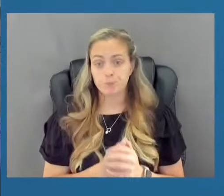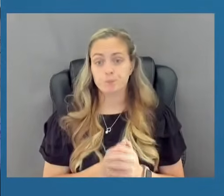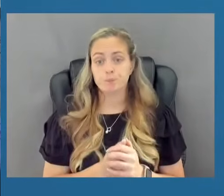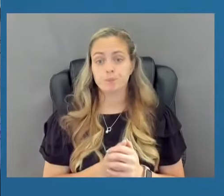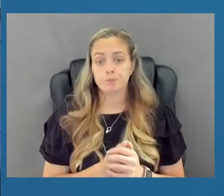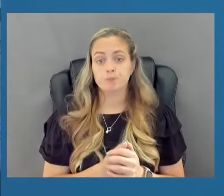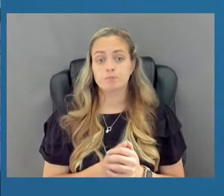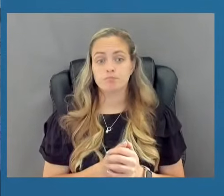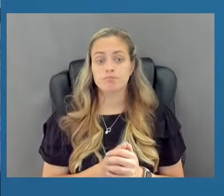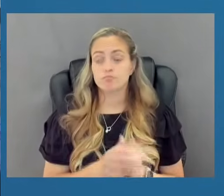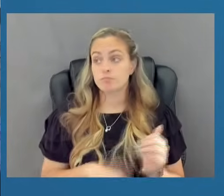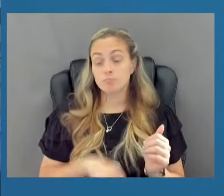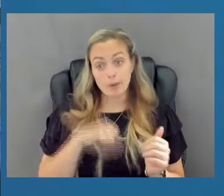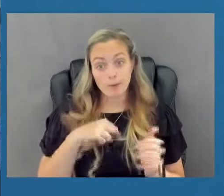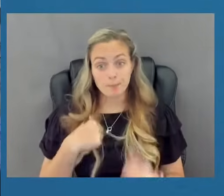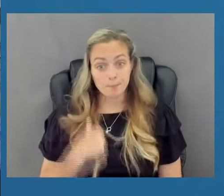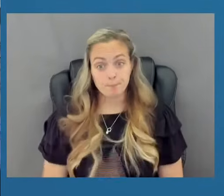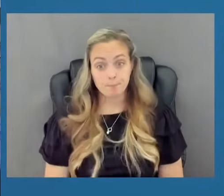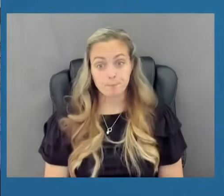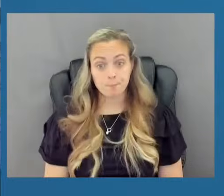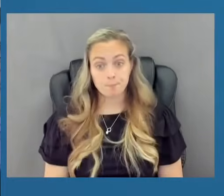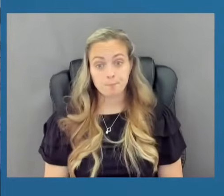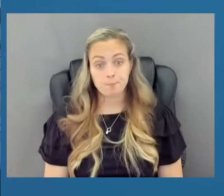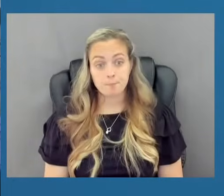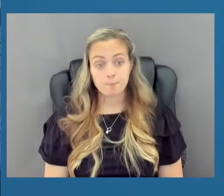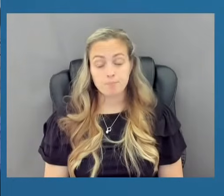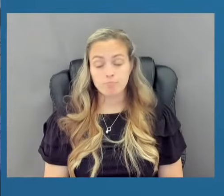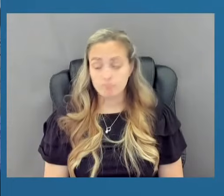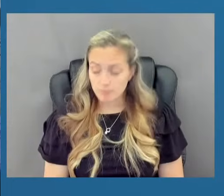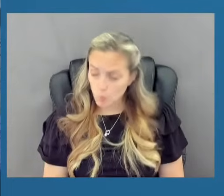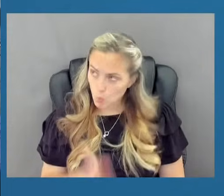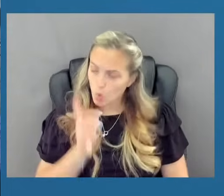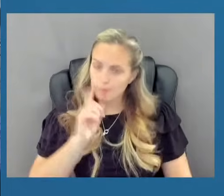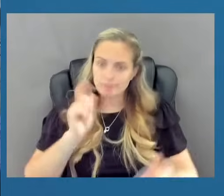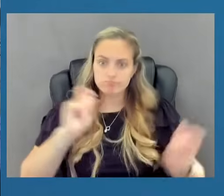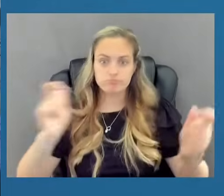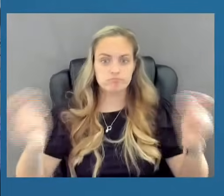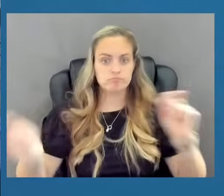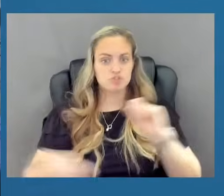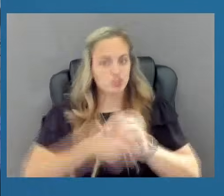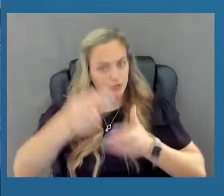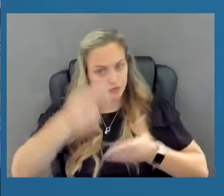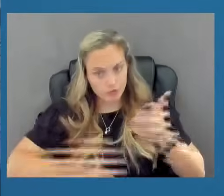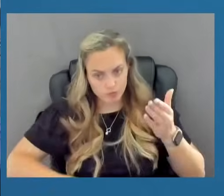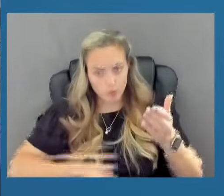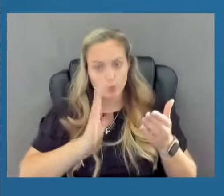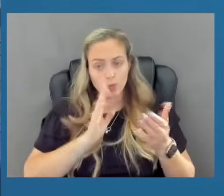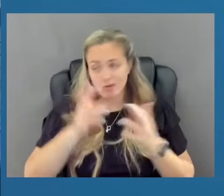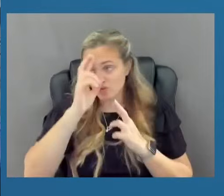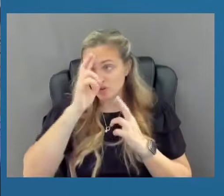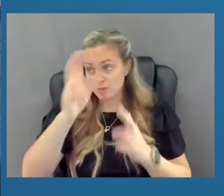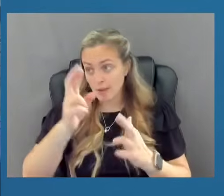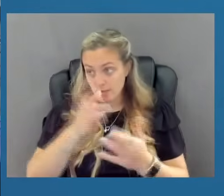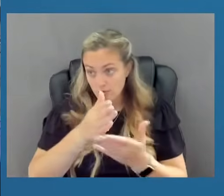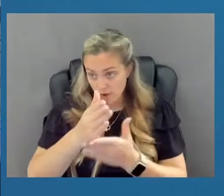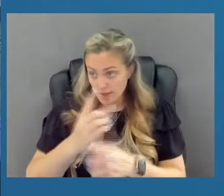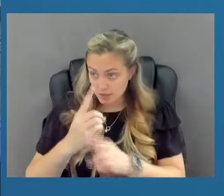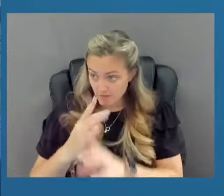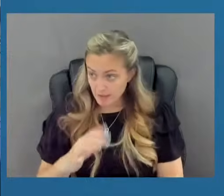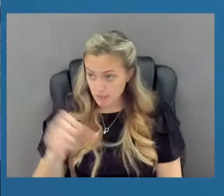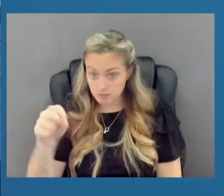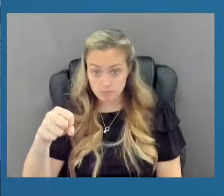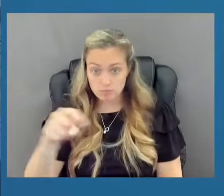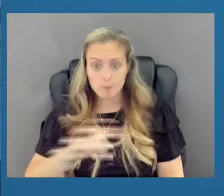I'm proud of this. I believe this will be a dramatic change in outcomes. Respect the rights of defendants, but also know